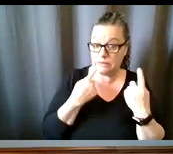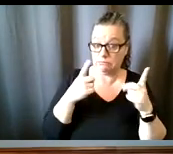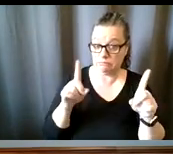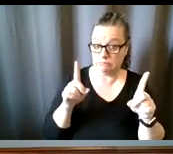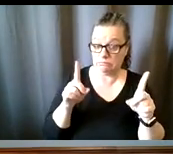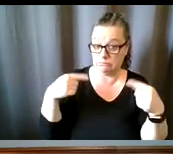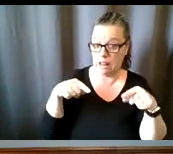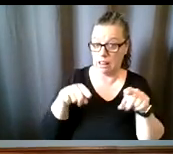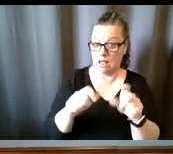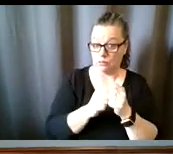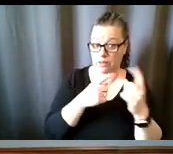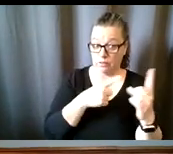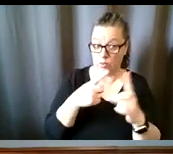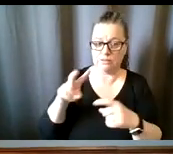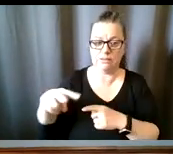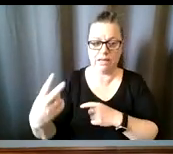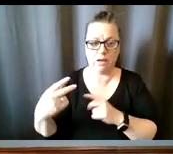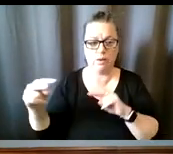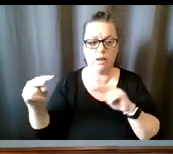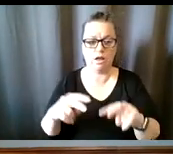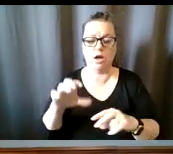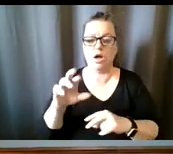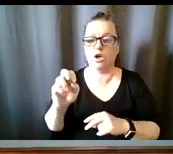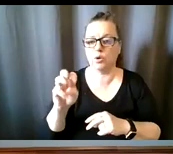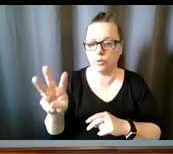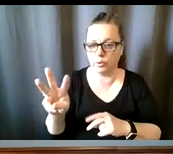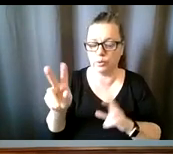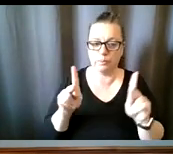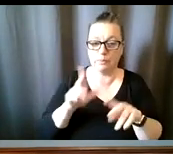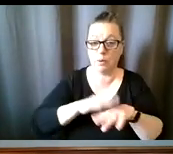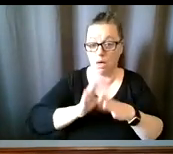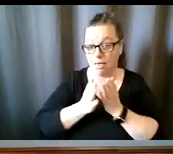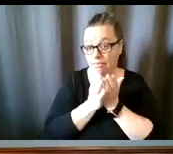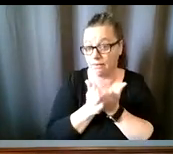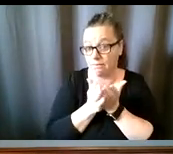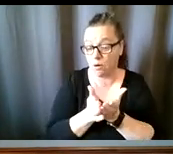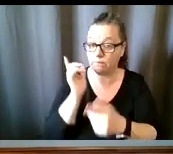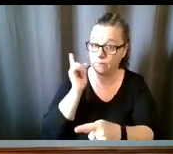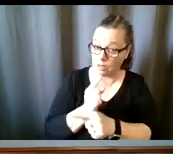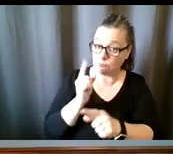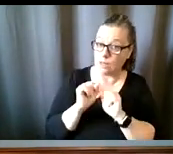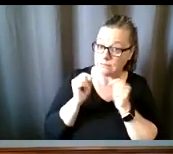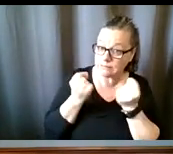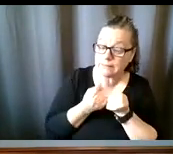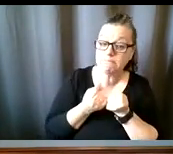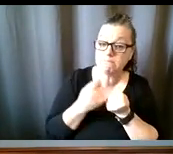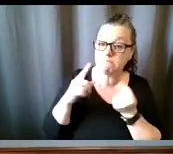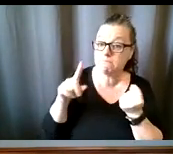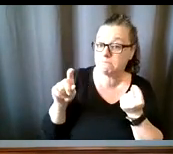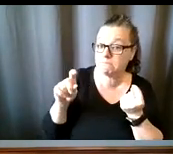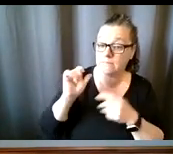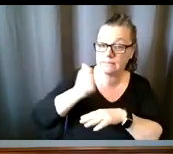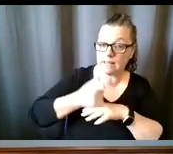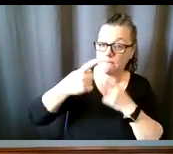with those goals? The second thing is we look at our crew, people on the sailboat. Did we have the right team in place? Were we set up